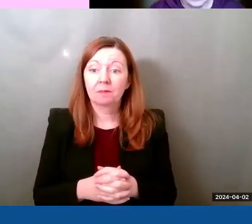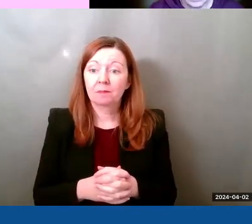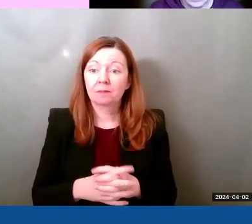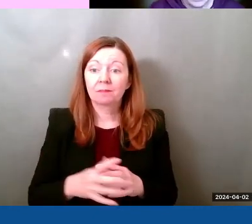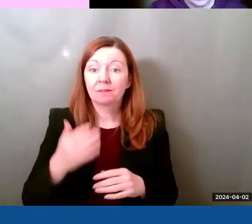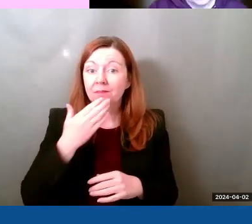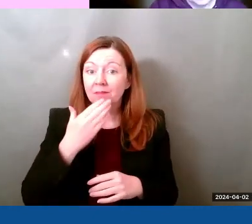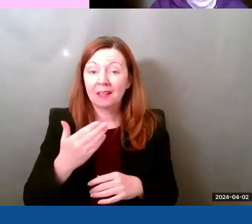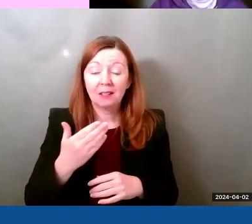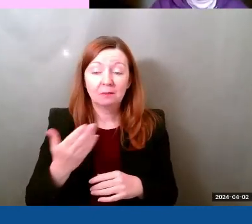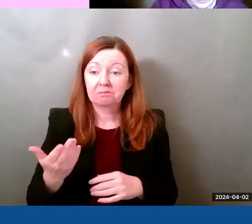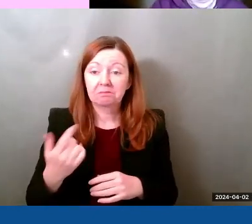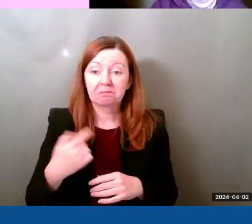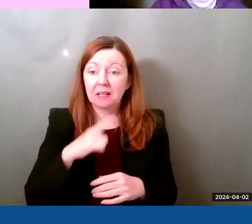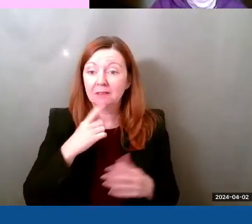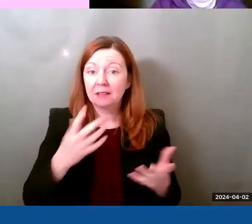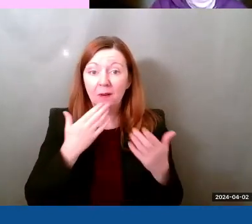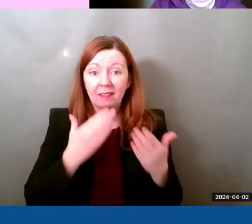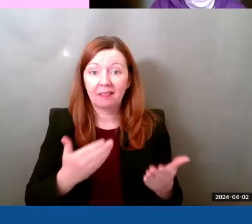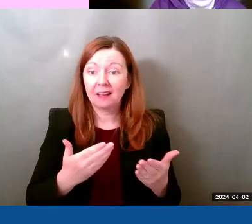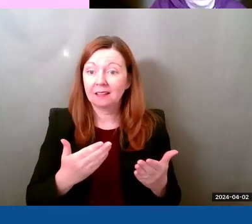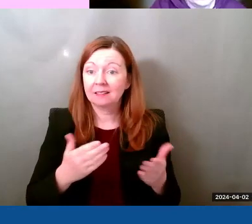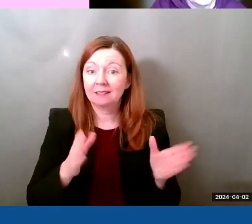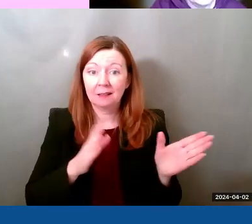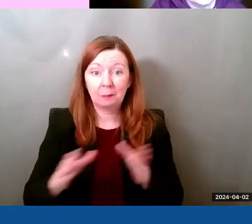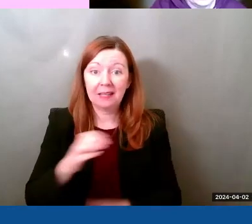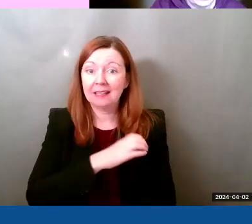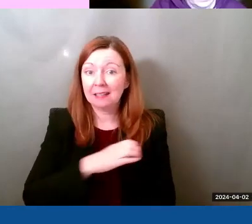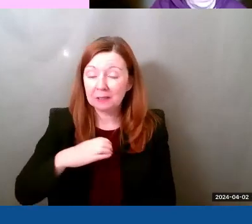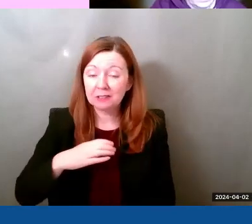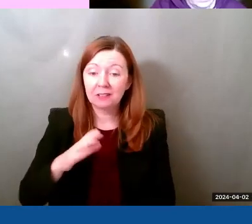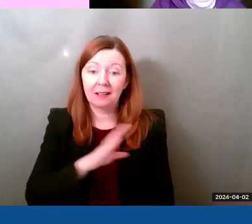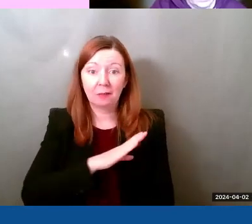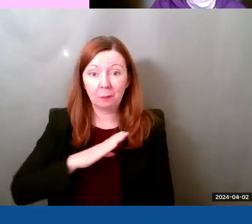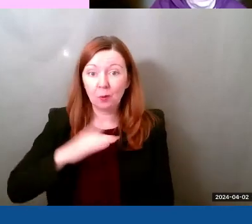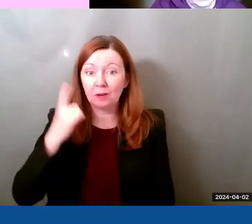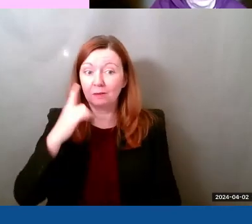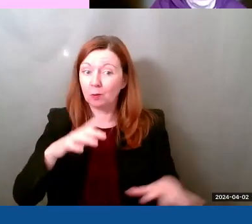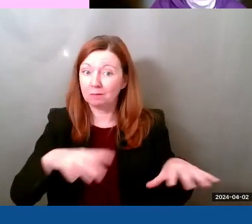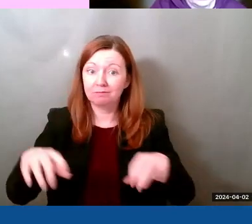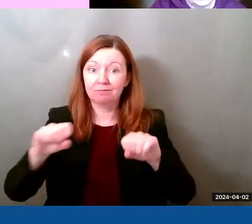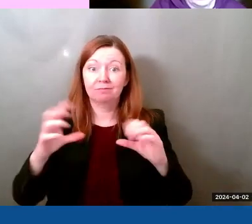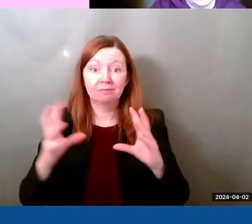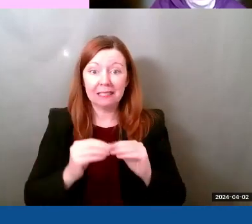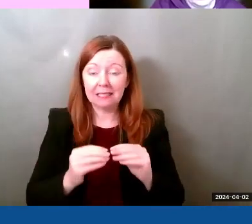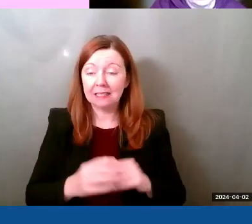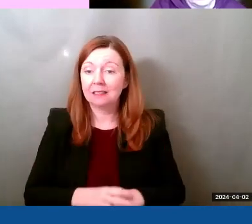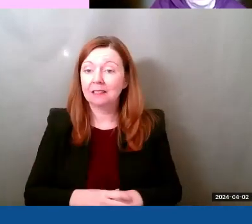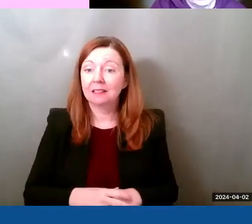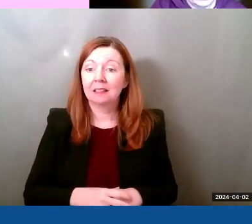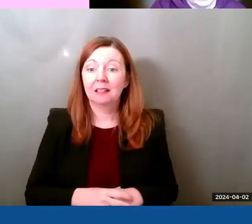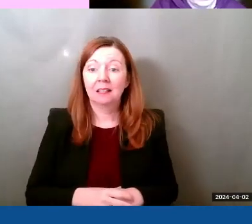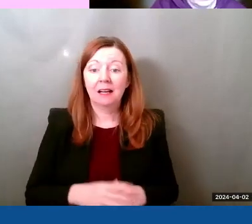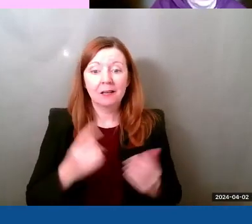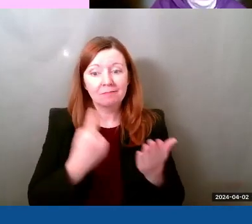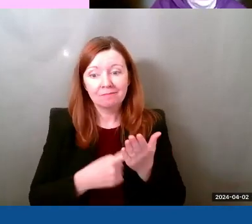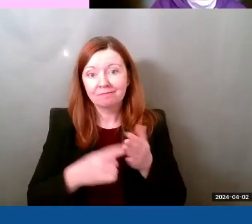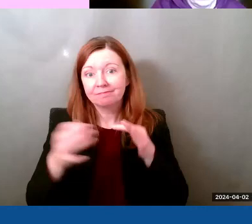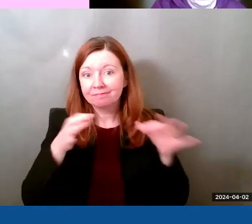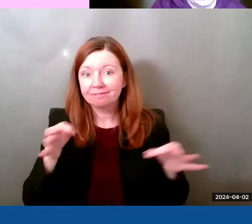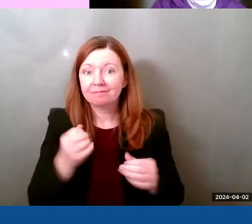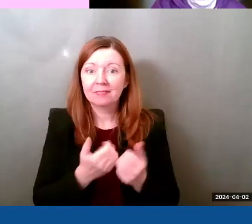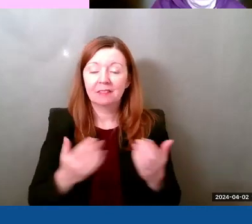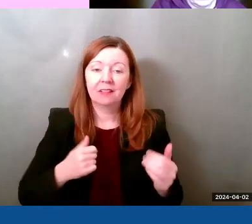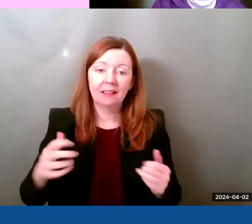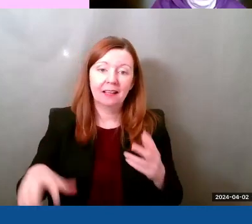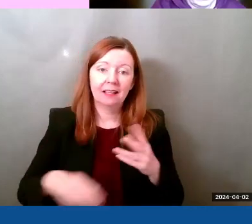Thank you. I really want to thank the Planning Commission and the board for having this and going over everything and